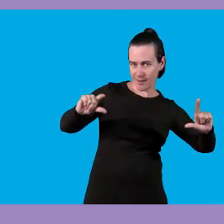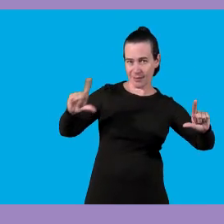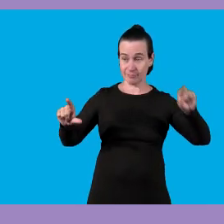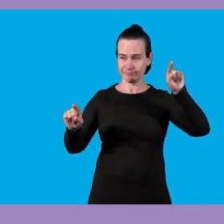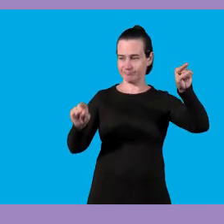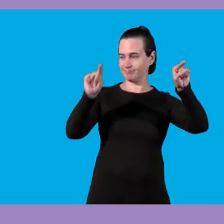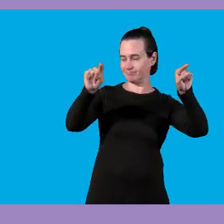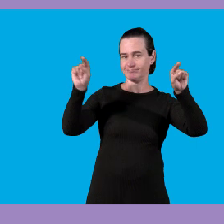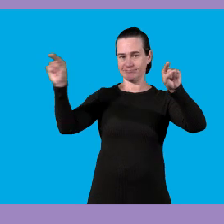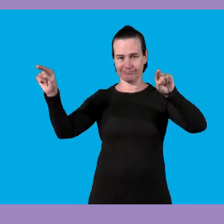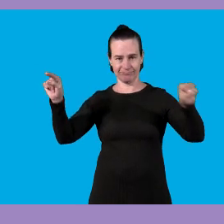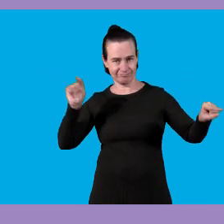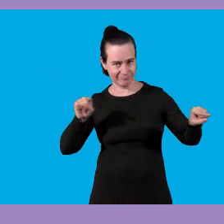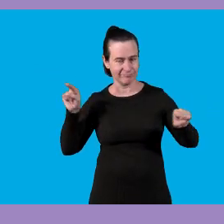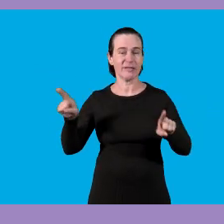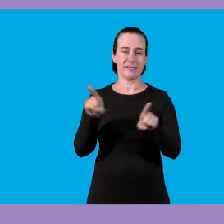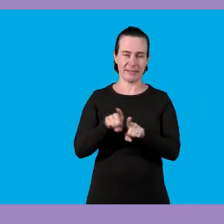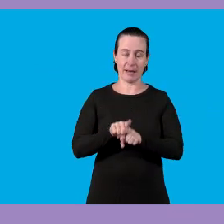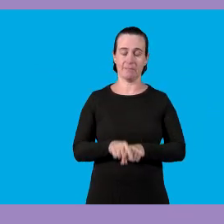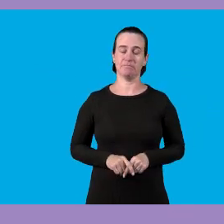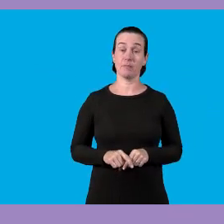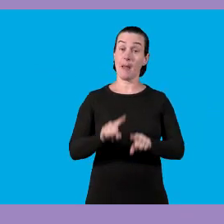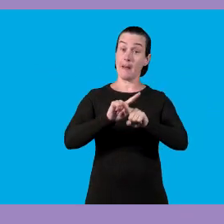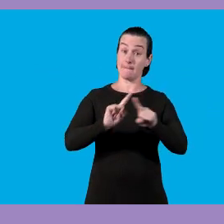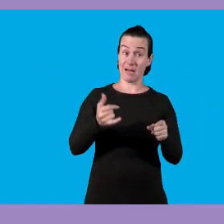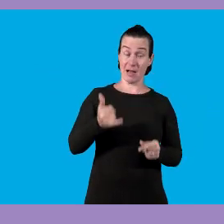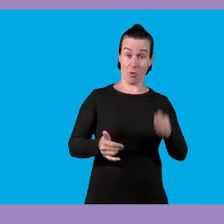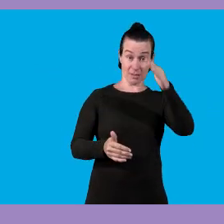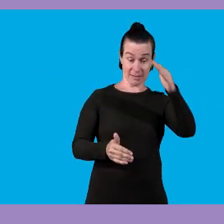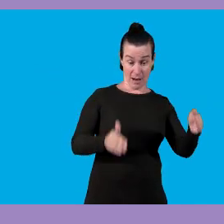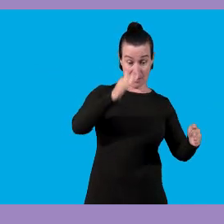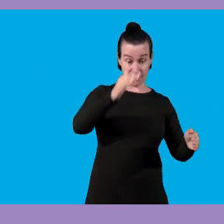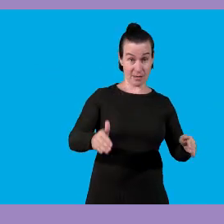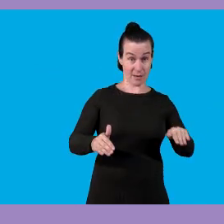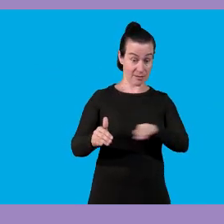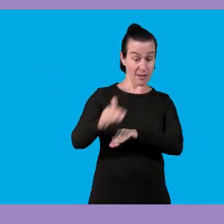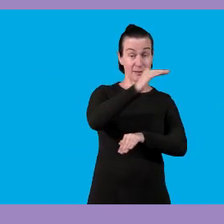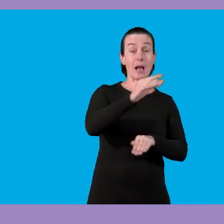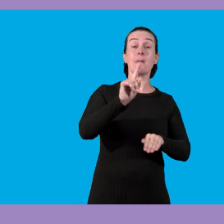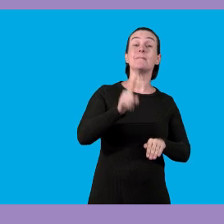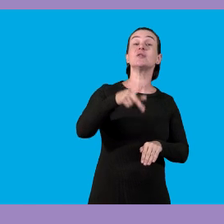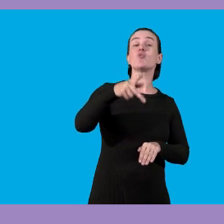sides, because that the sides have to be proportional. That means side